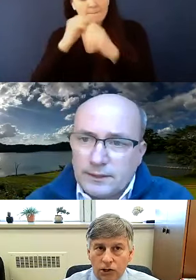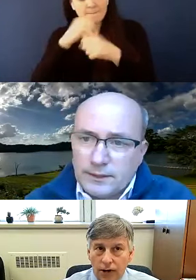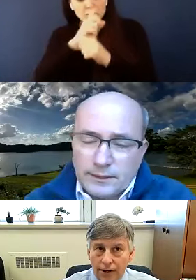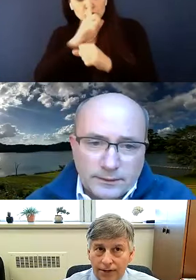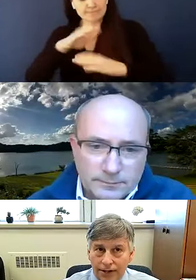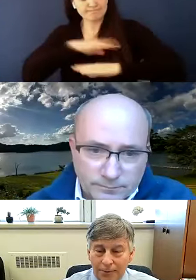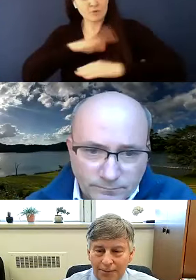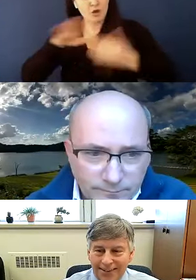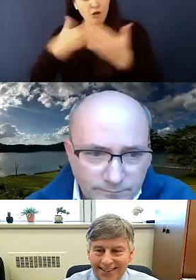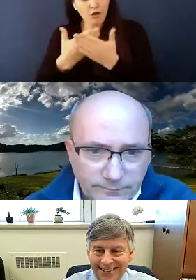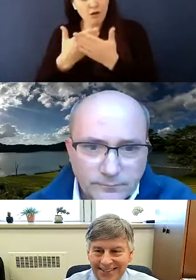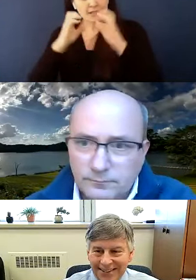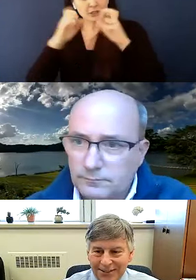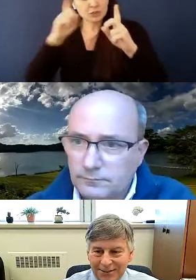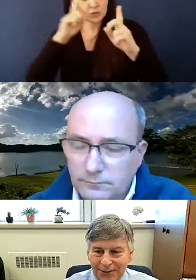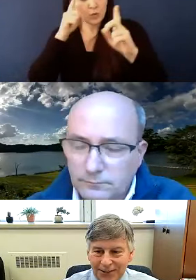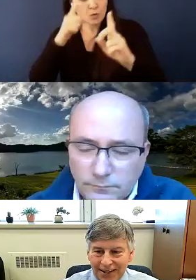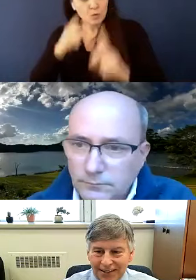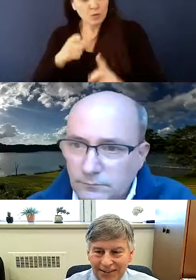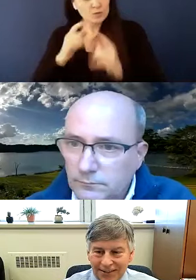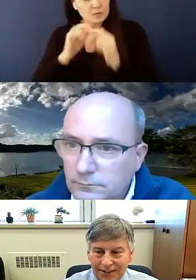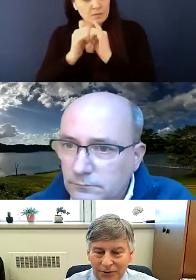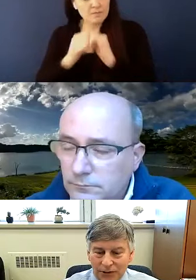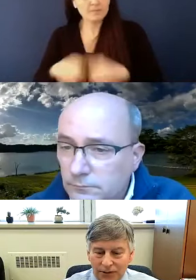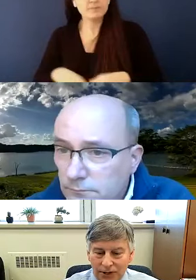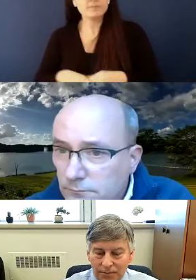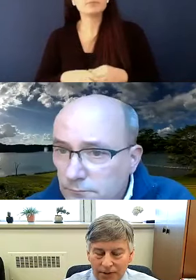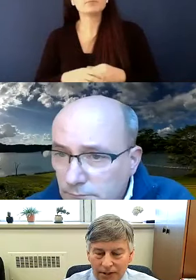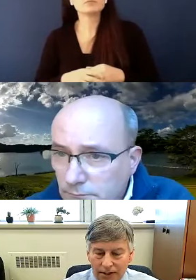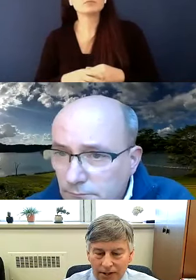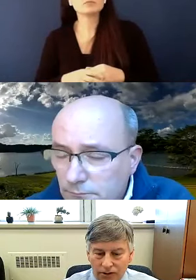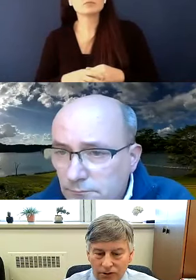Yeah, so I think I probably need to defer that over